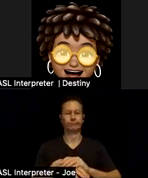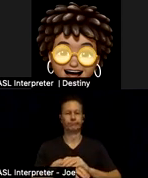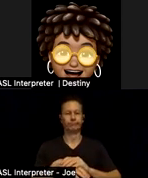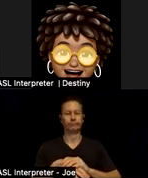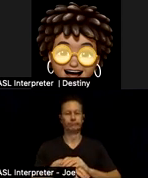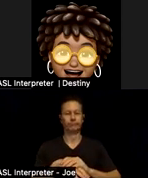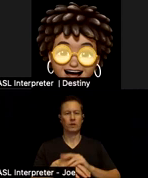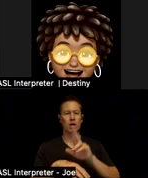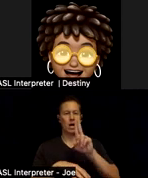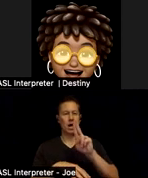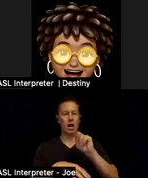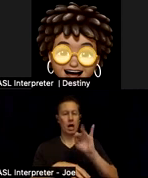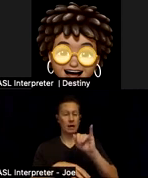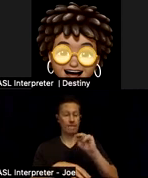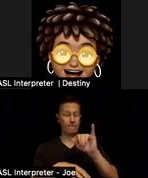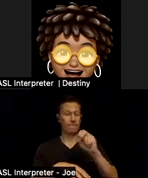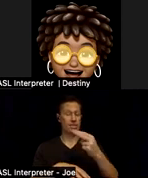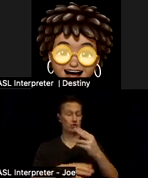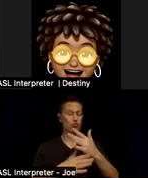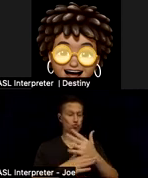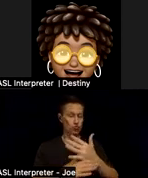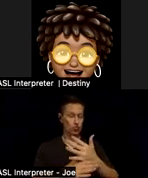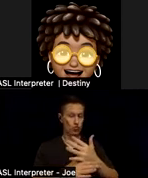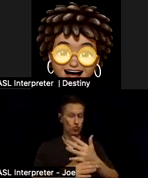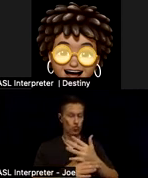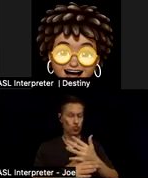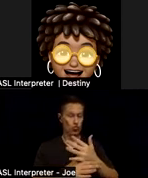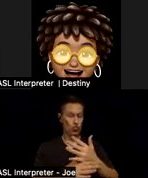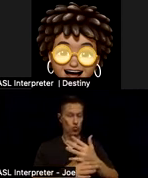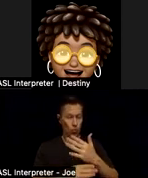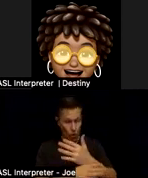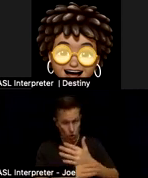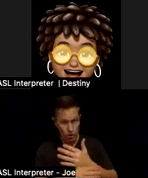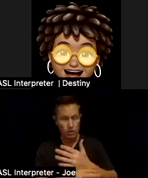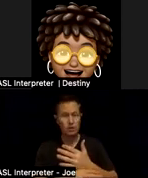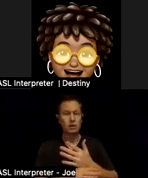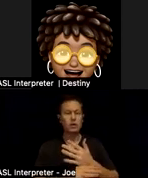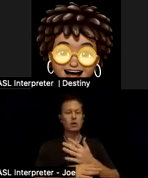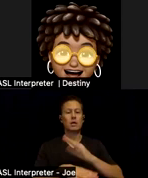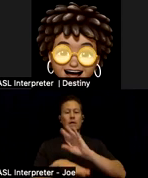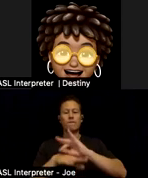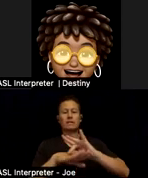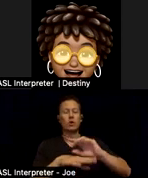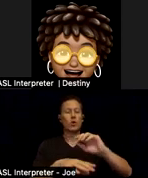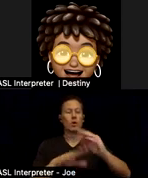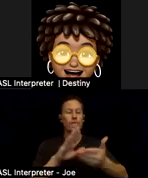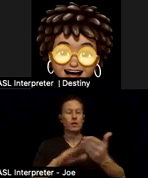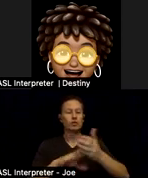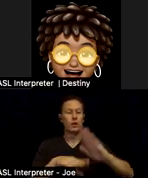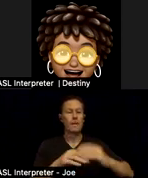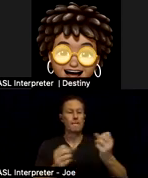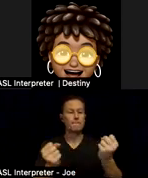unfinished wood. So these fasteners work on many, many surfaces. Substrates, they're